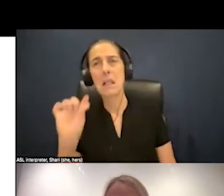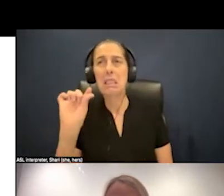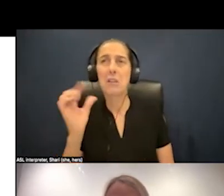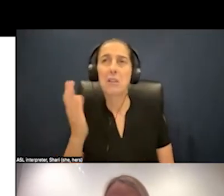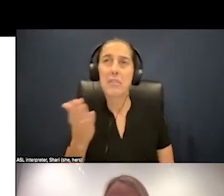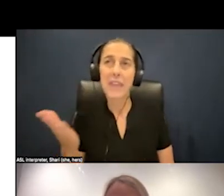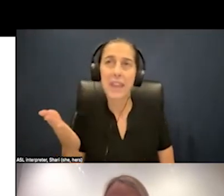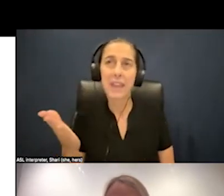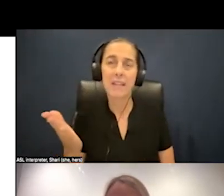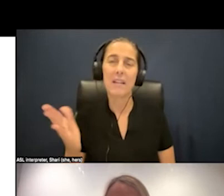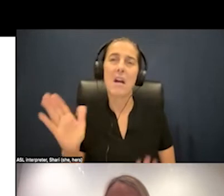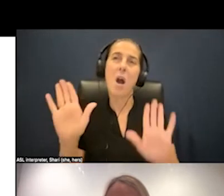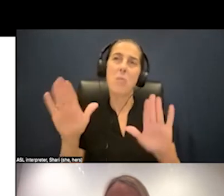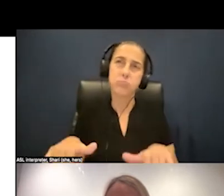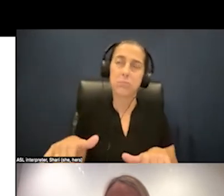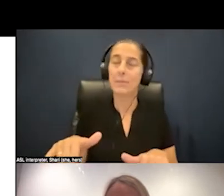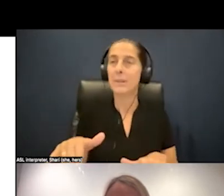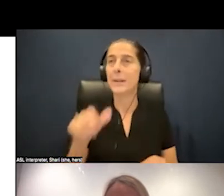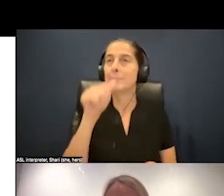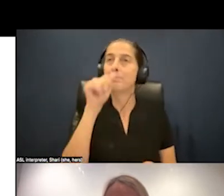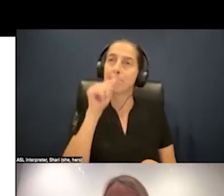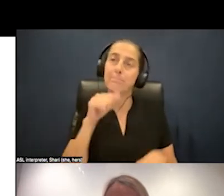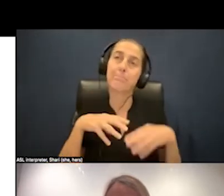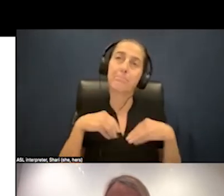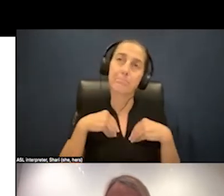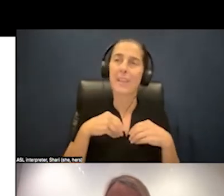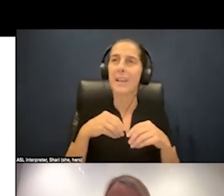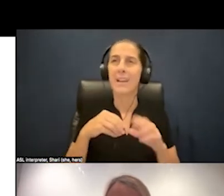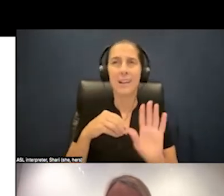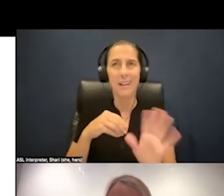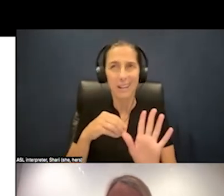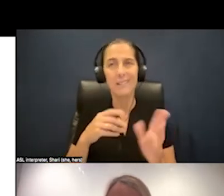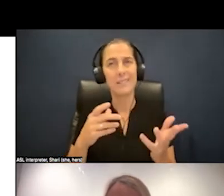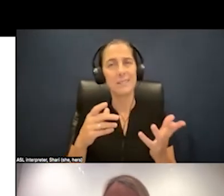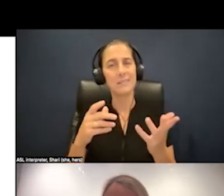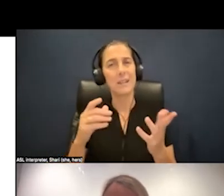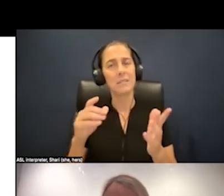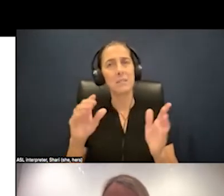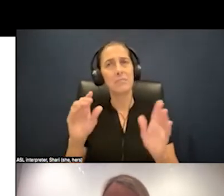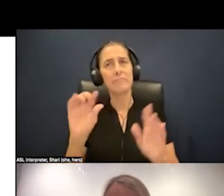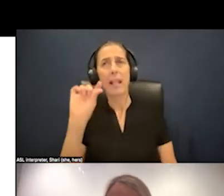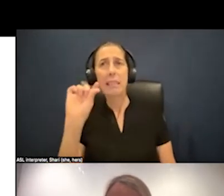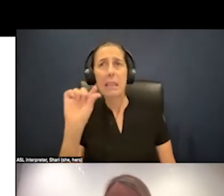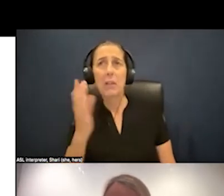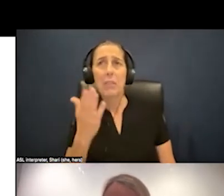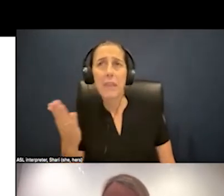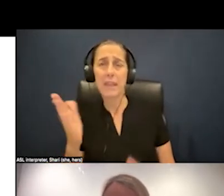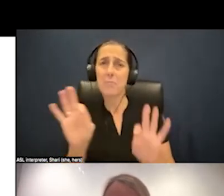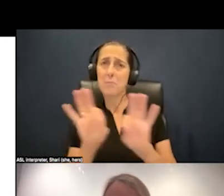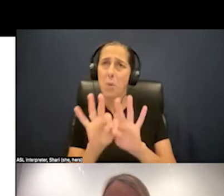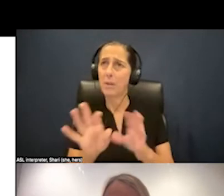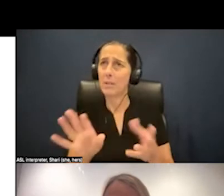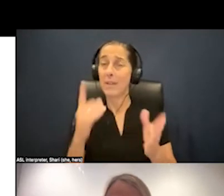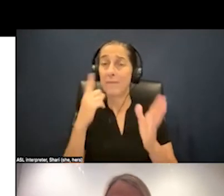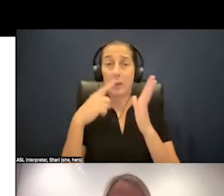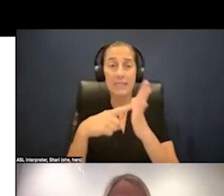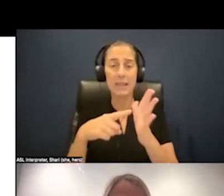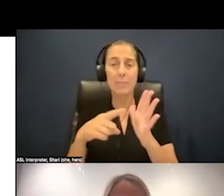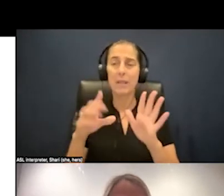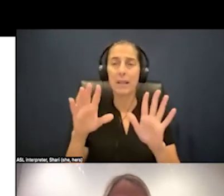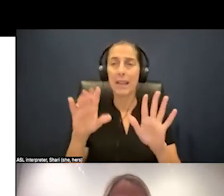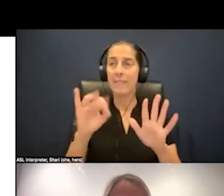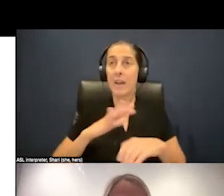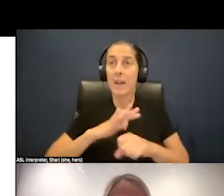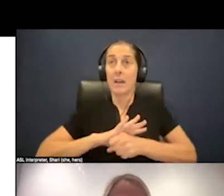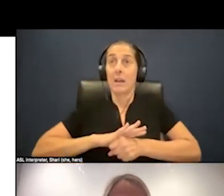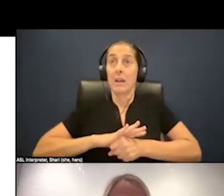of, giving you a moment to collect yourself, being able to take out your phone if that's the way that you are feeling most comfortable